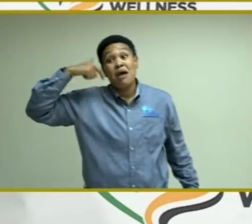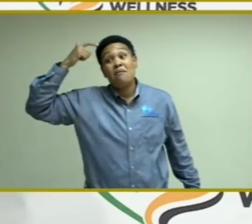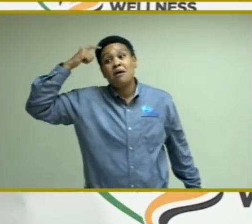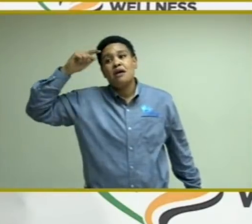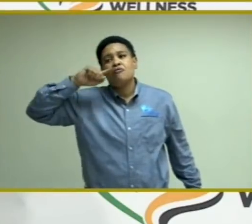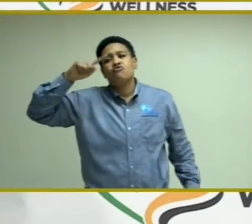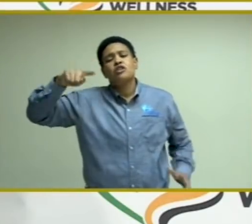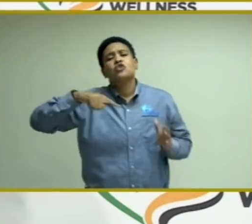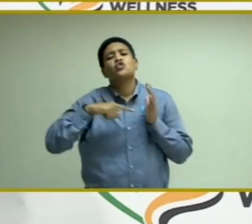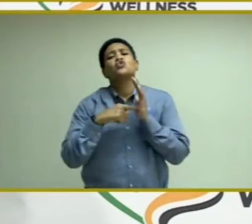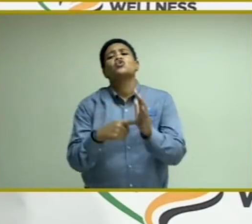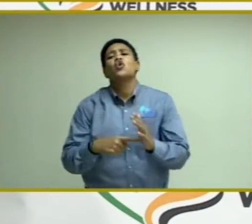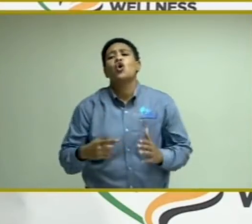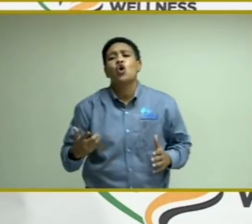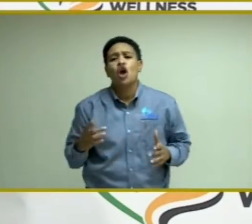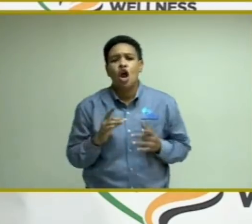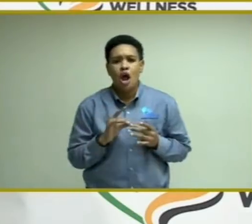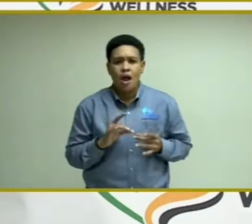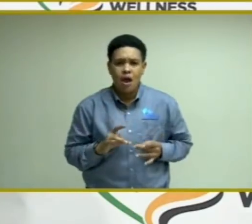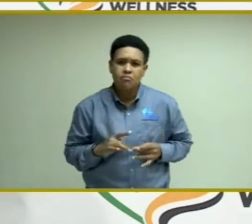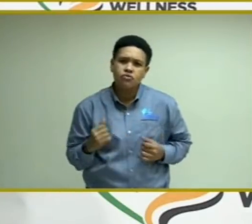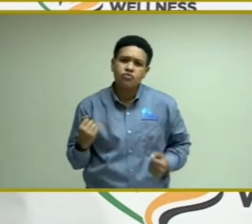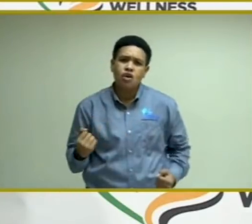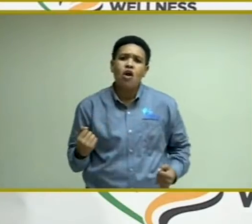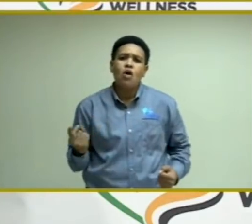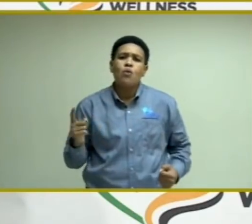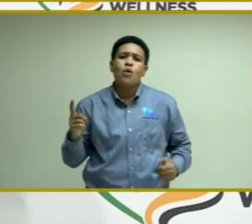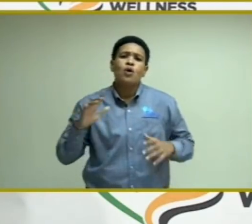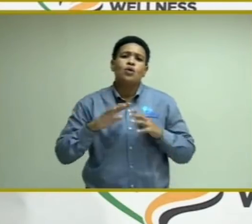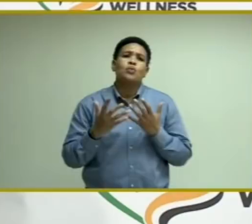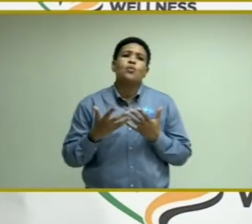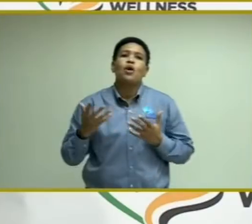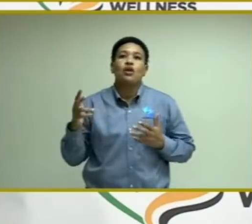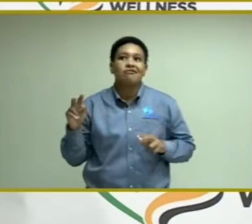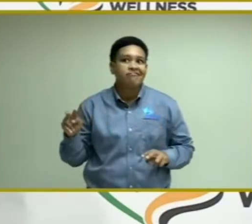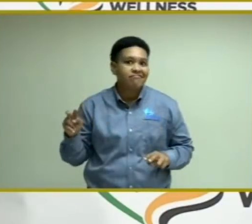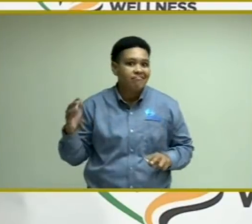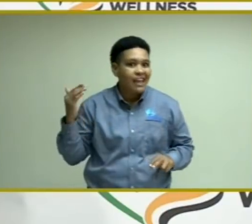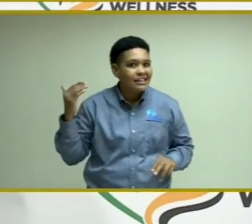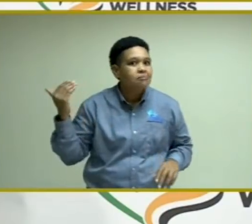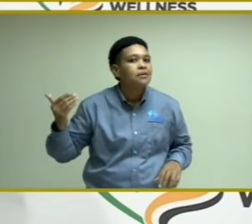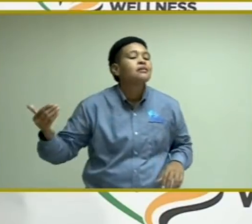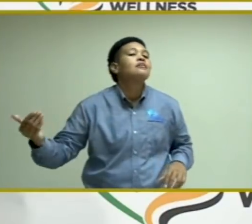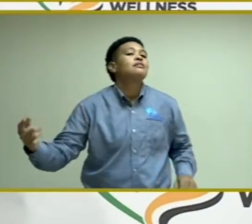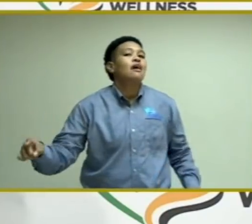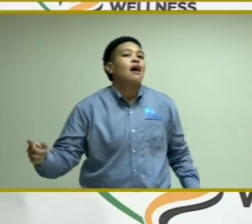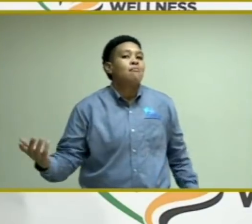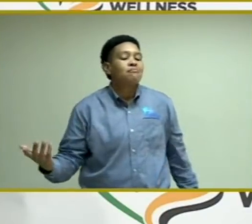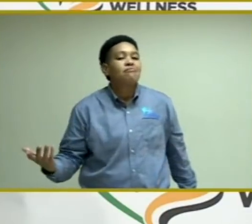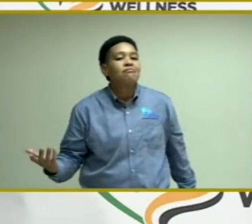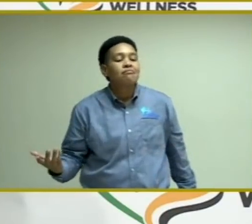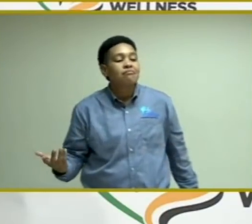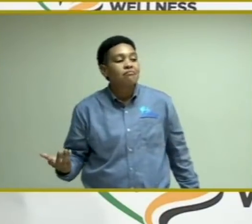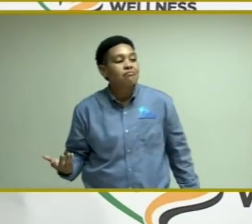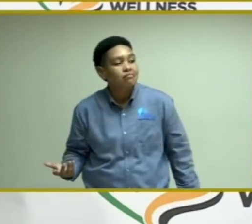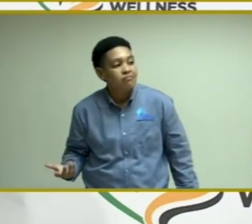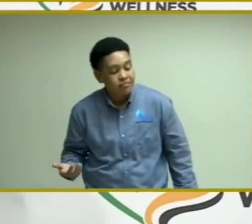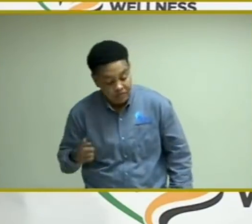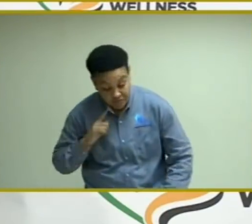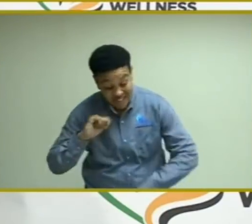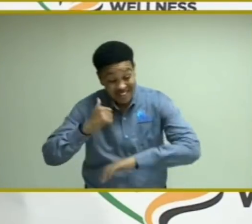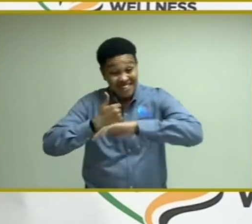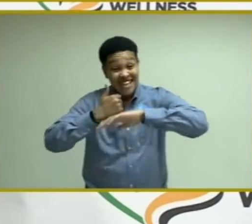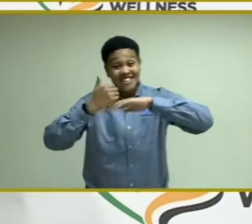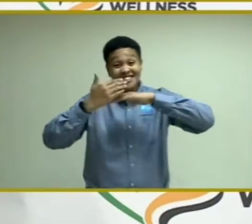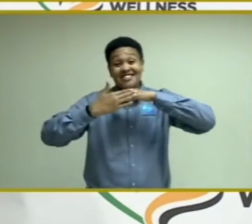a significant commentary on where the world is going. And it sets the